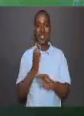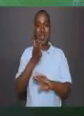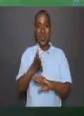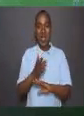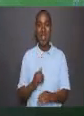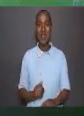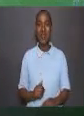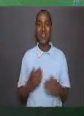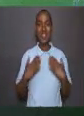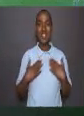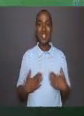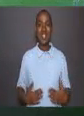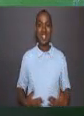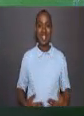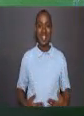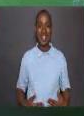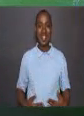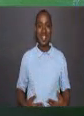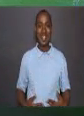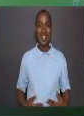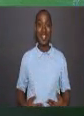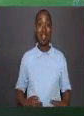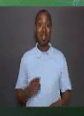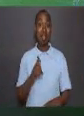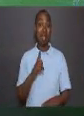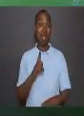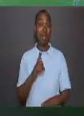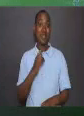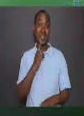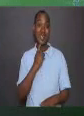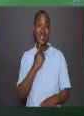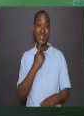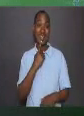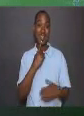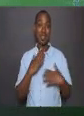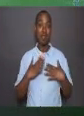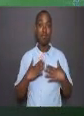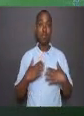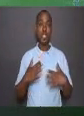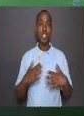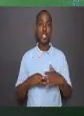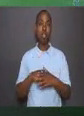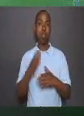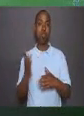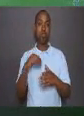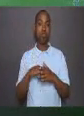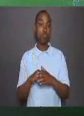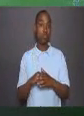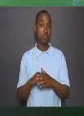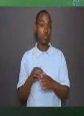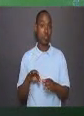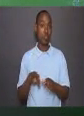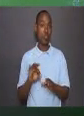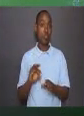The body cannot get rid of lactic acid by breathing it out, as it does